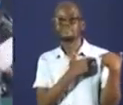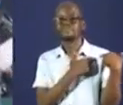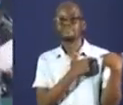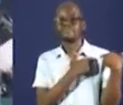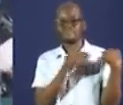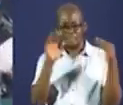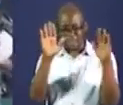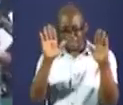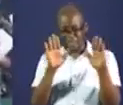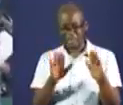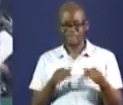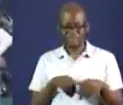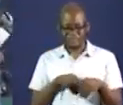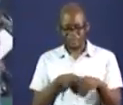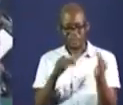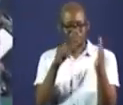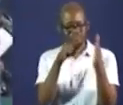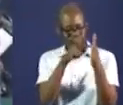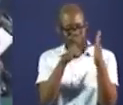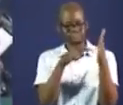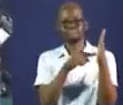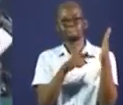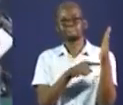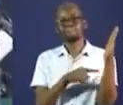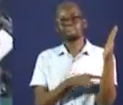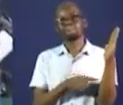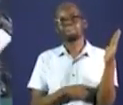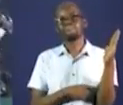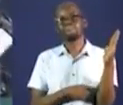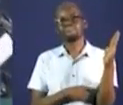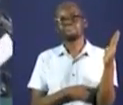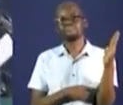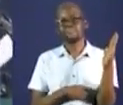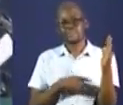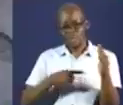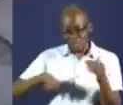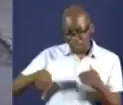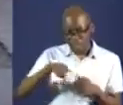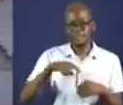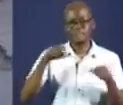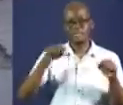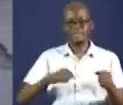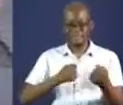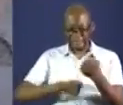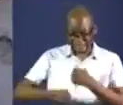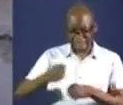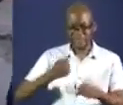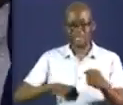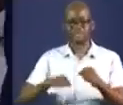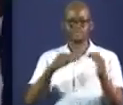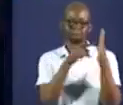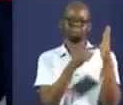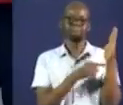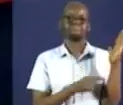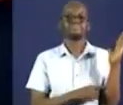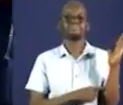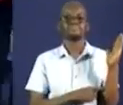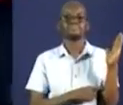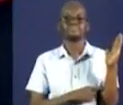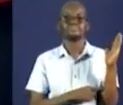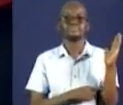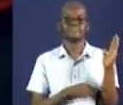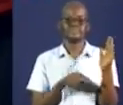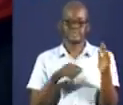key to the success of this initiative and these measures. Let's all do what we have to do